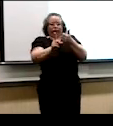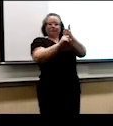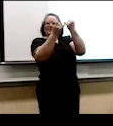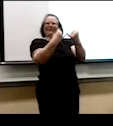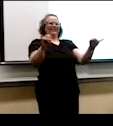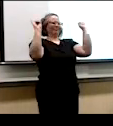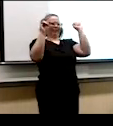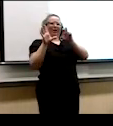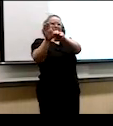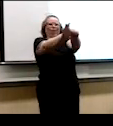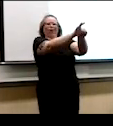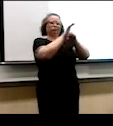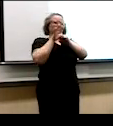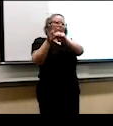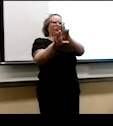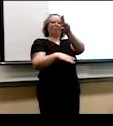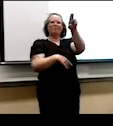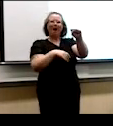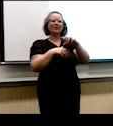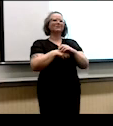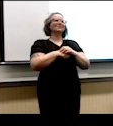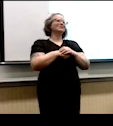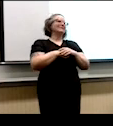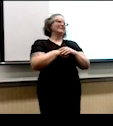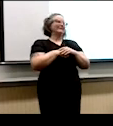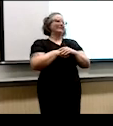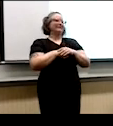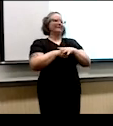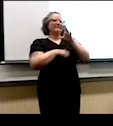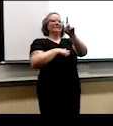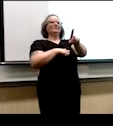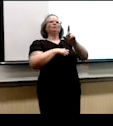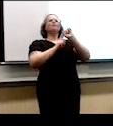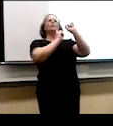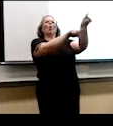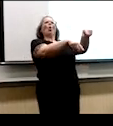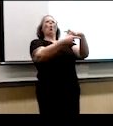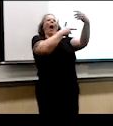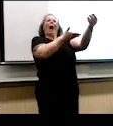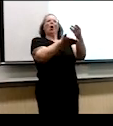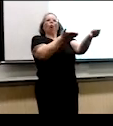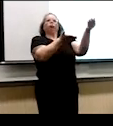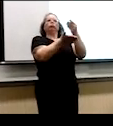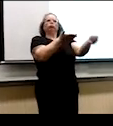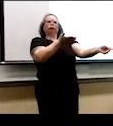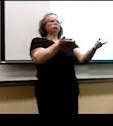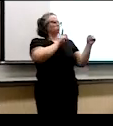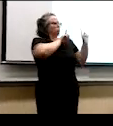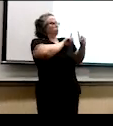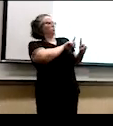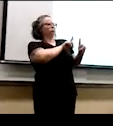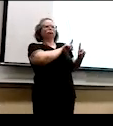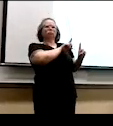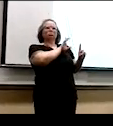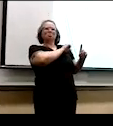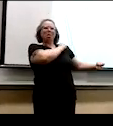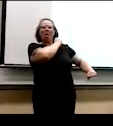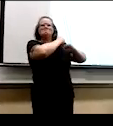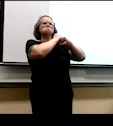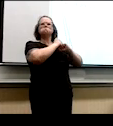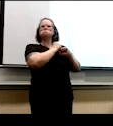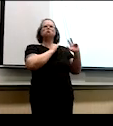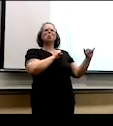take taxis. He had a little supervision for his shopping. And his knee